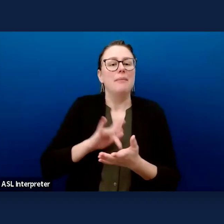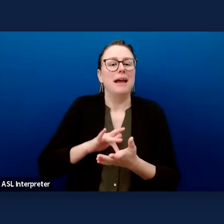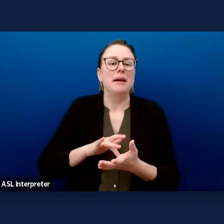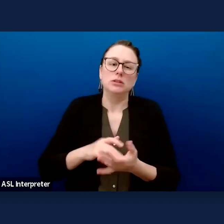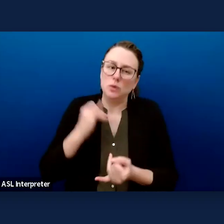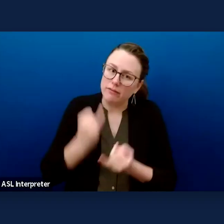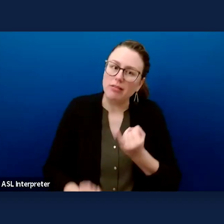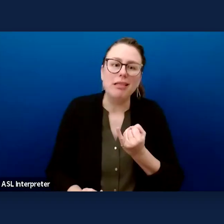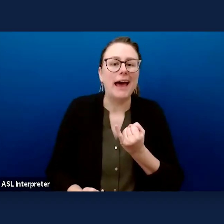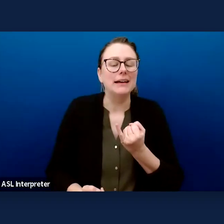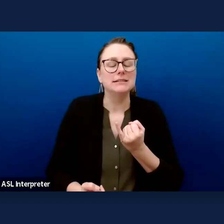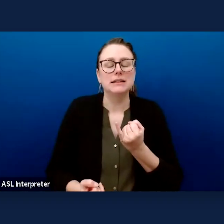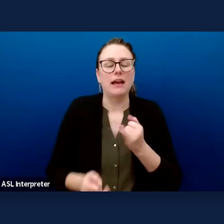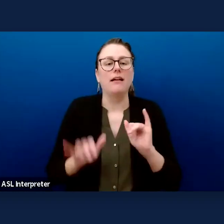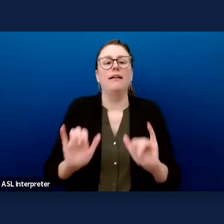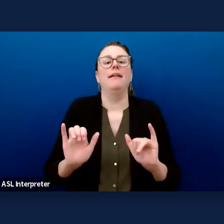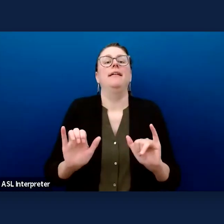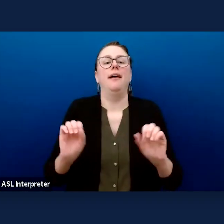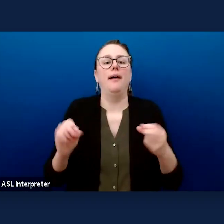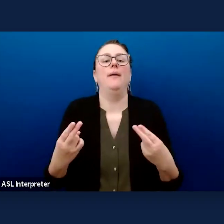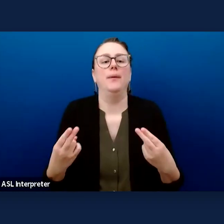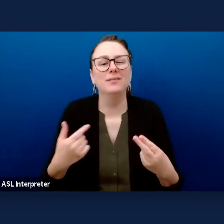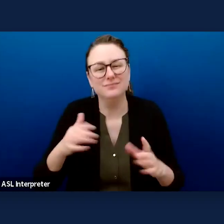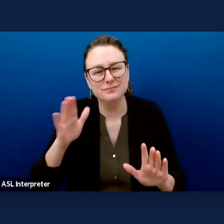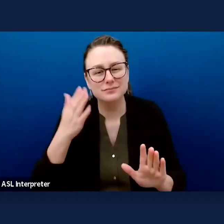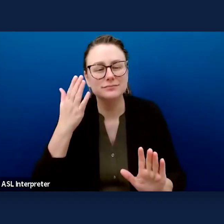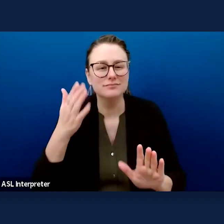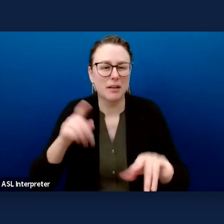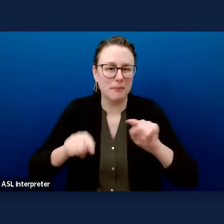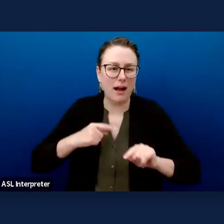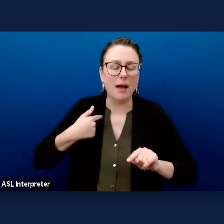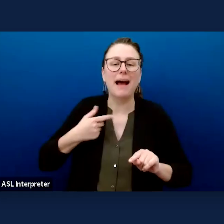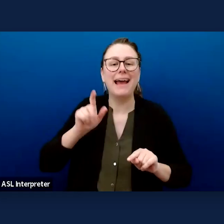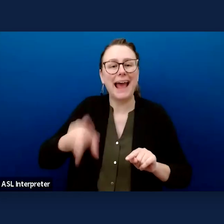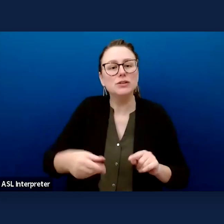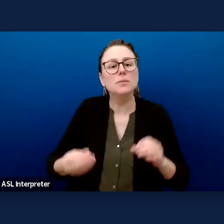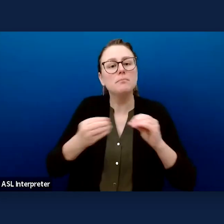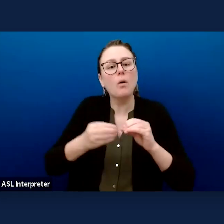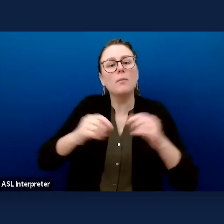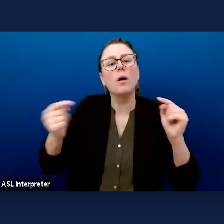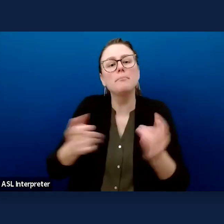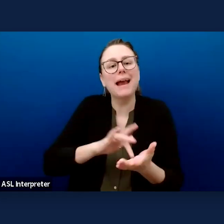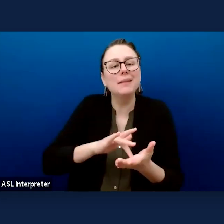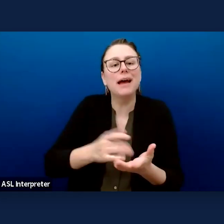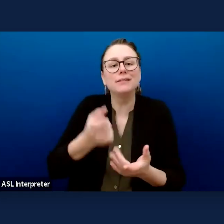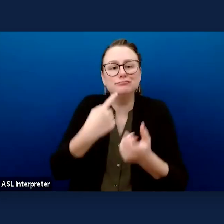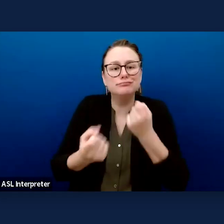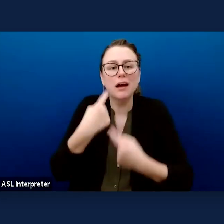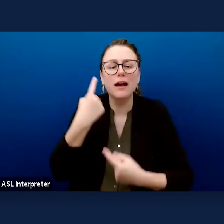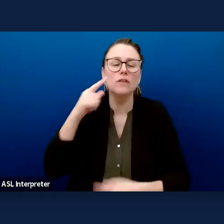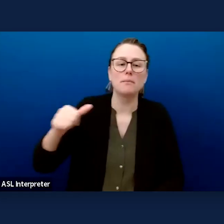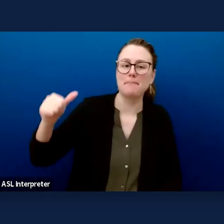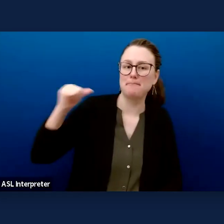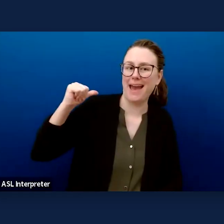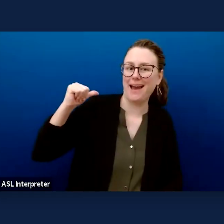straw for me. I think I started to have to take more and more pain meds for my back, and that was kind